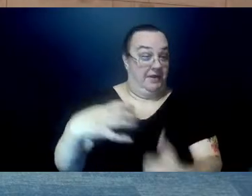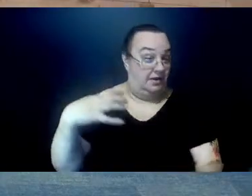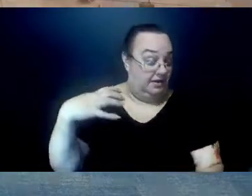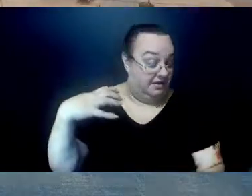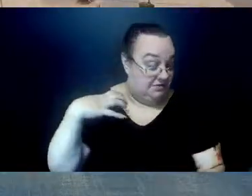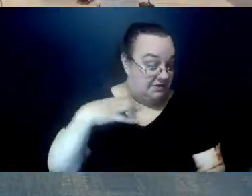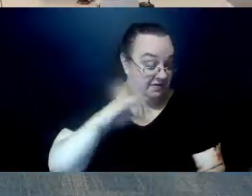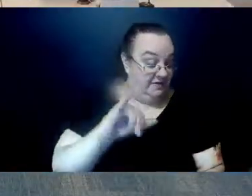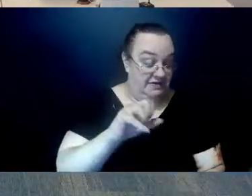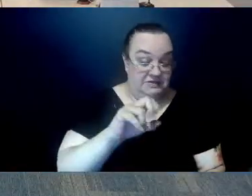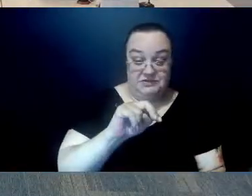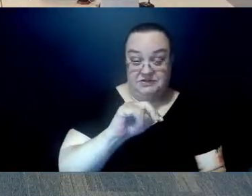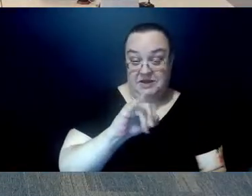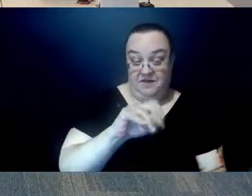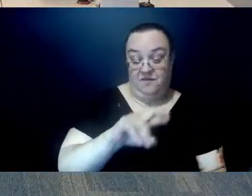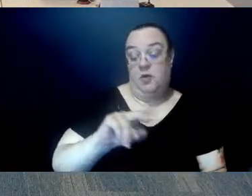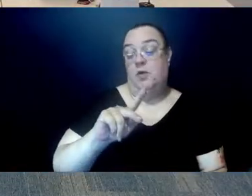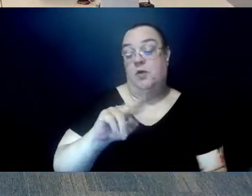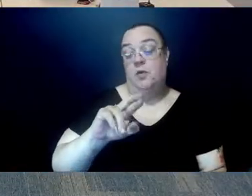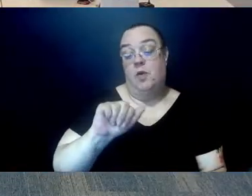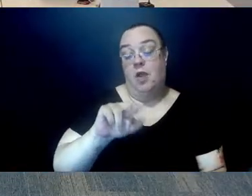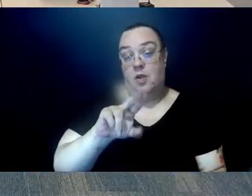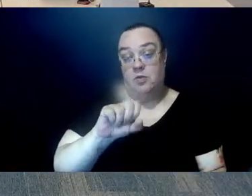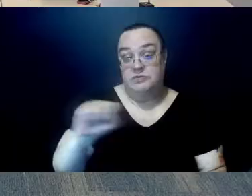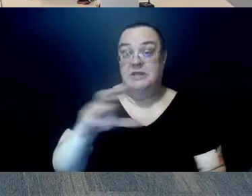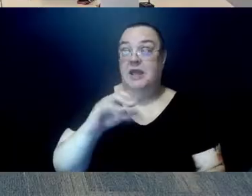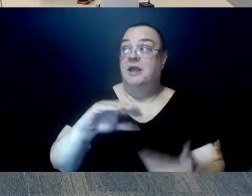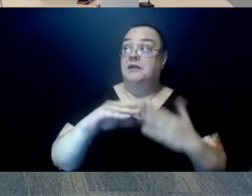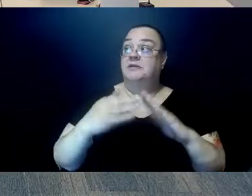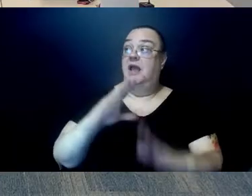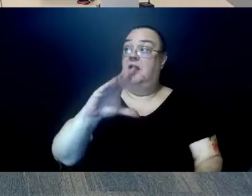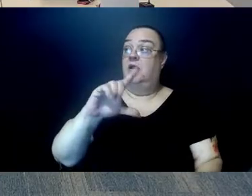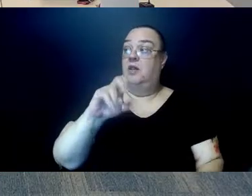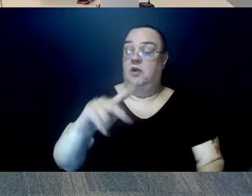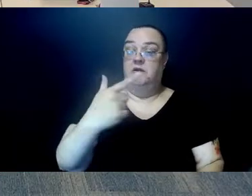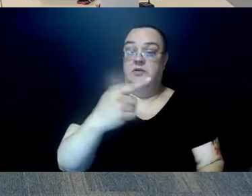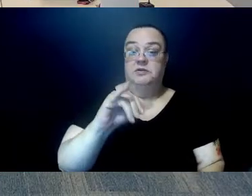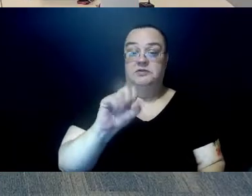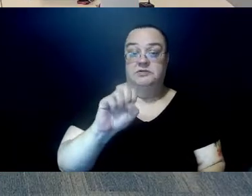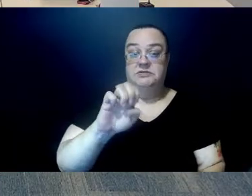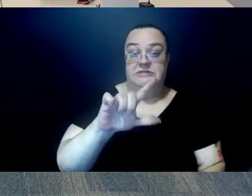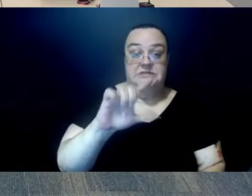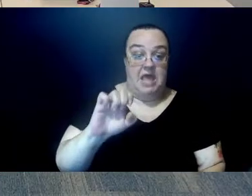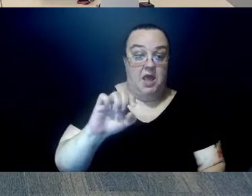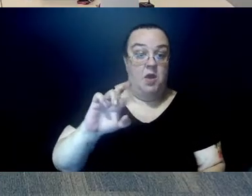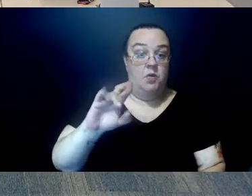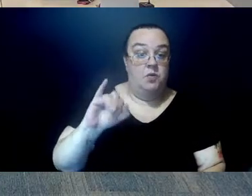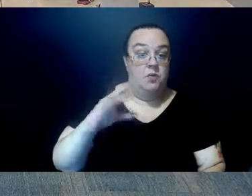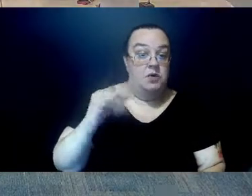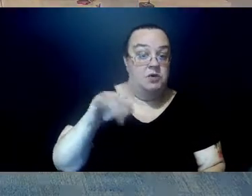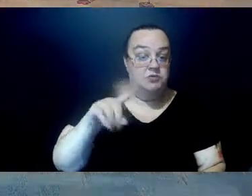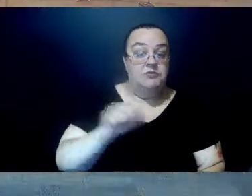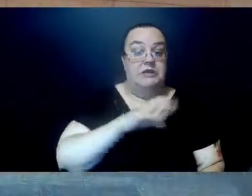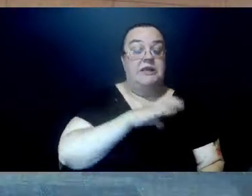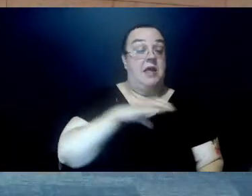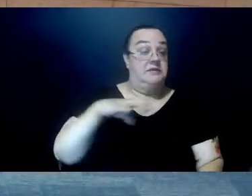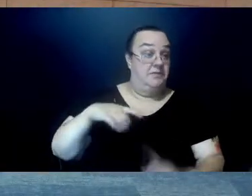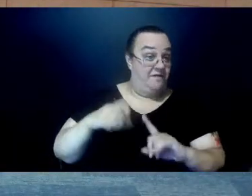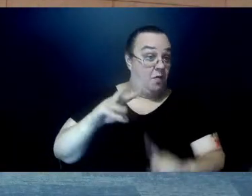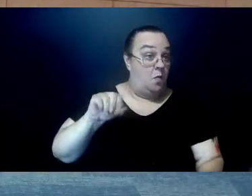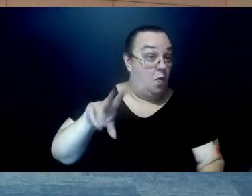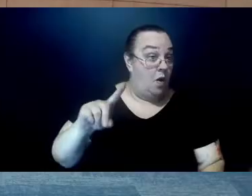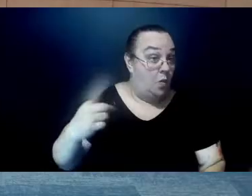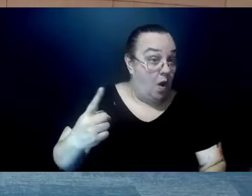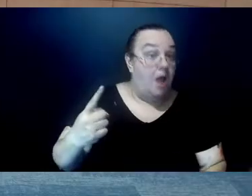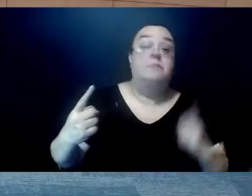Jennifer Kraus, and Town Clerk Giselle Richards. Council member from Ward 1,